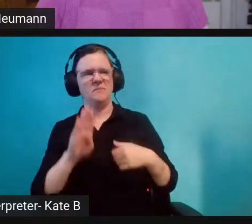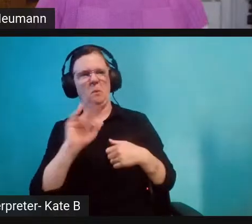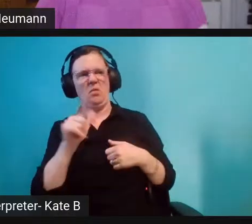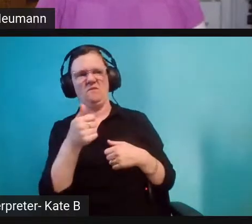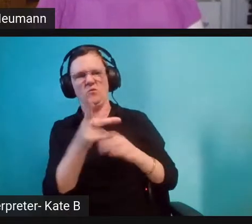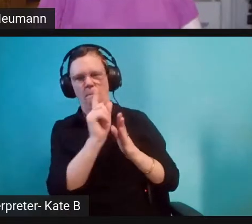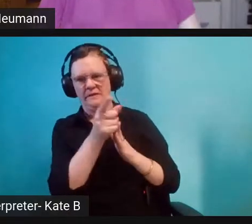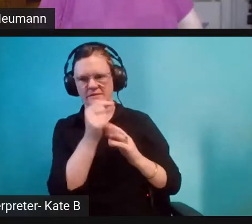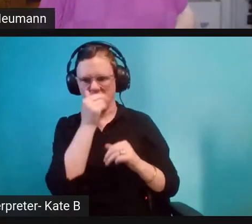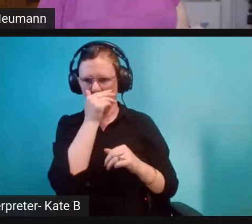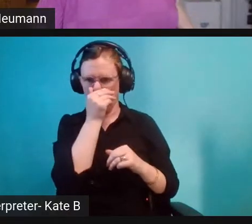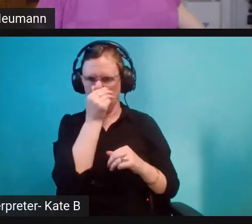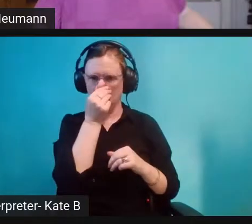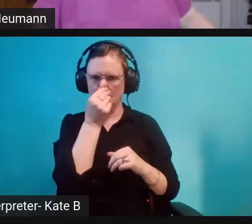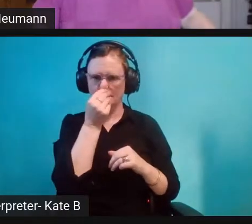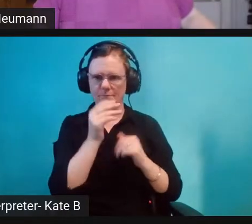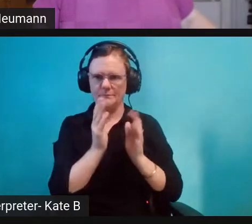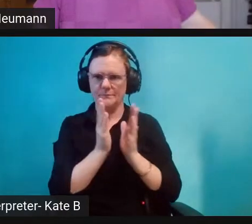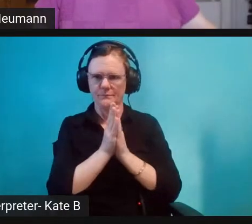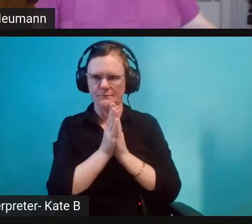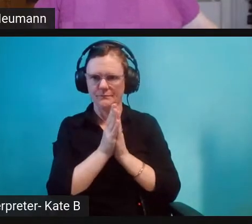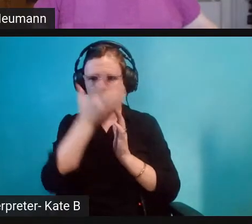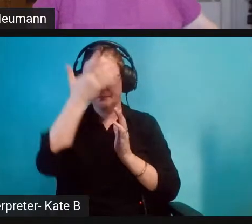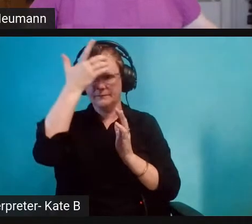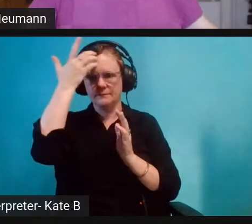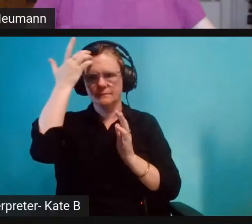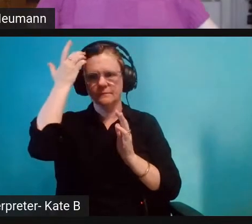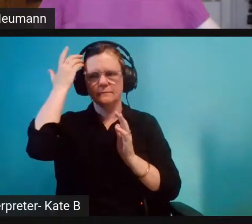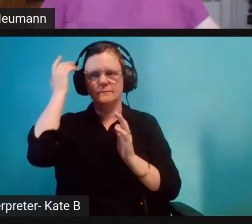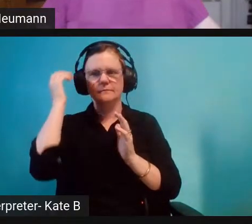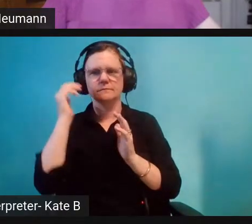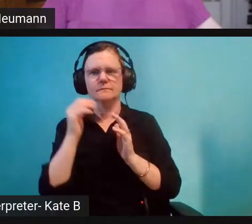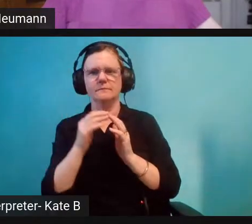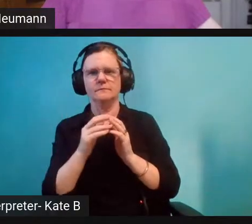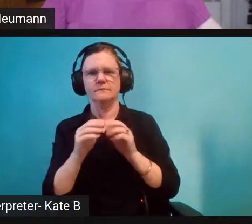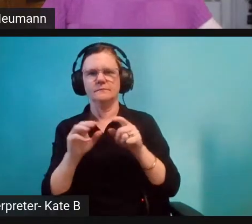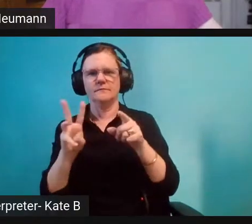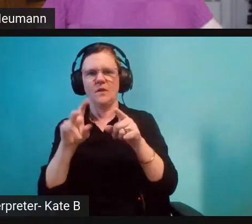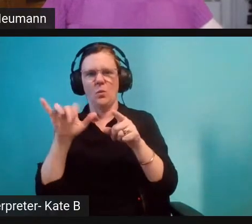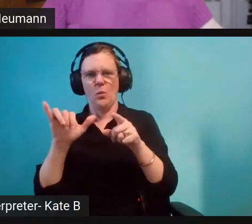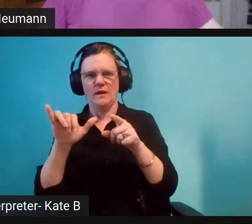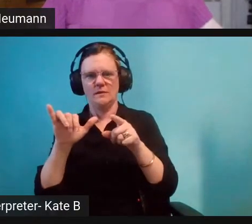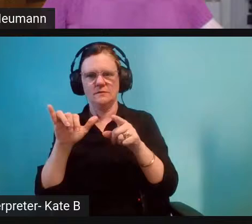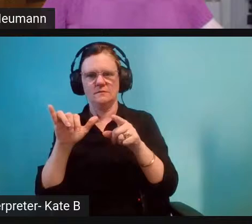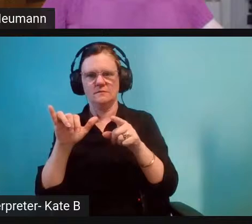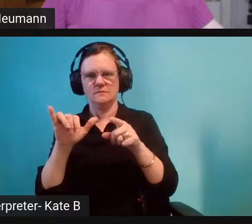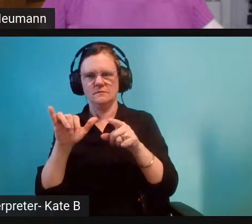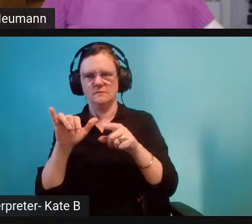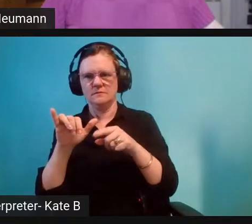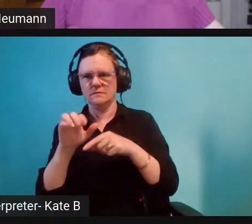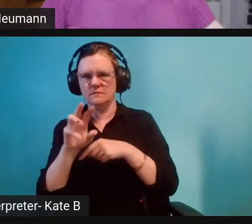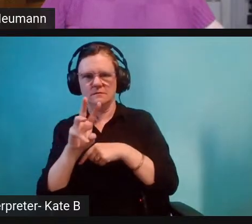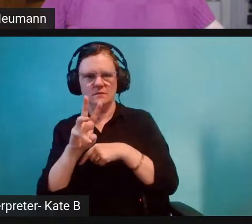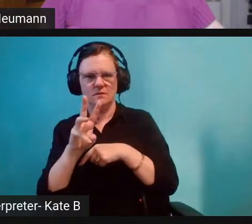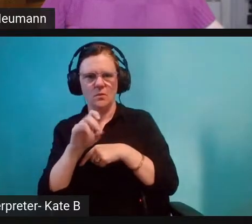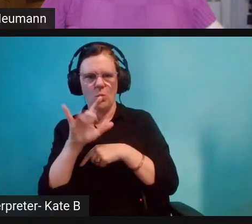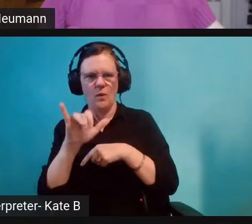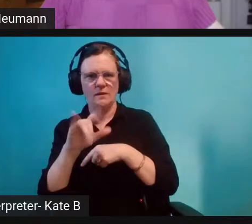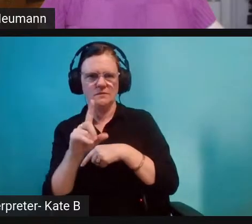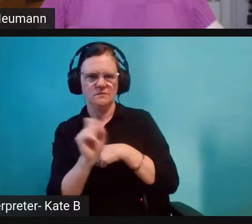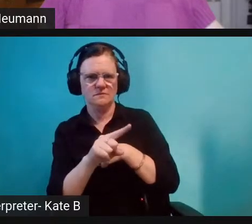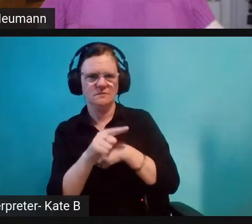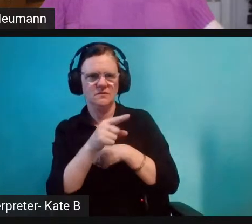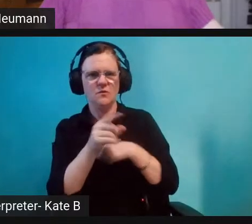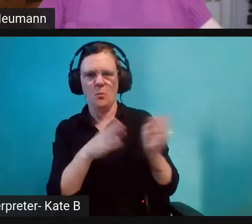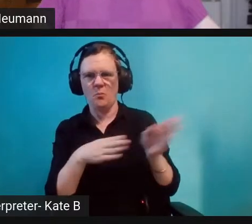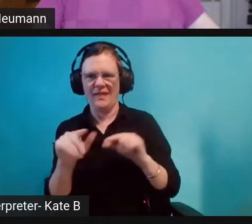minutes, but I do want to add a question from Wendy Sun, who's a 4th-year medical student who was part of our planning